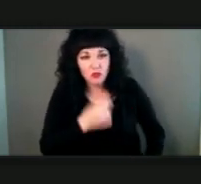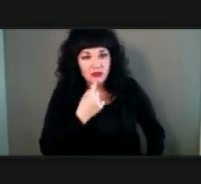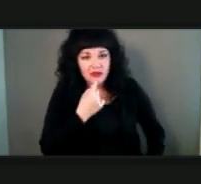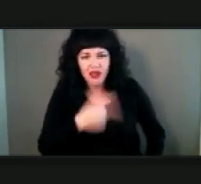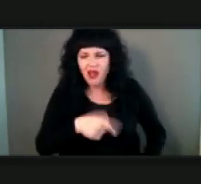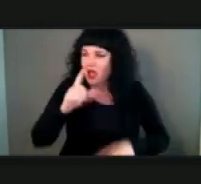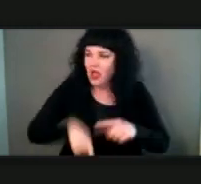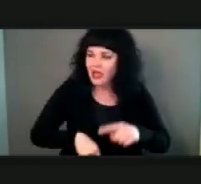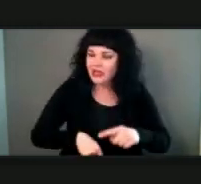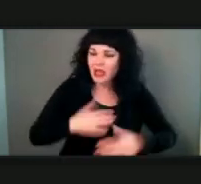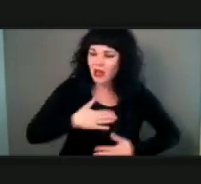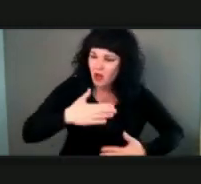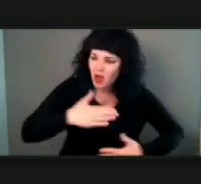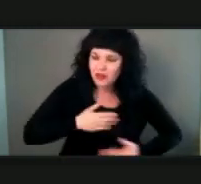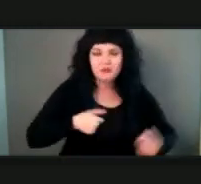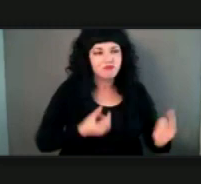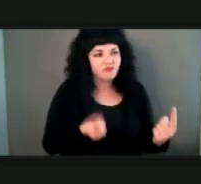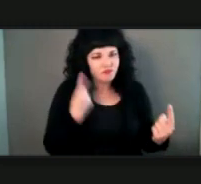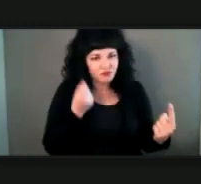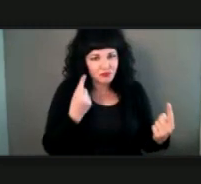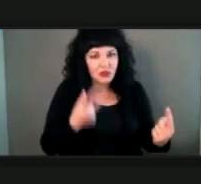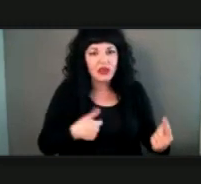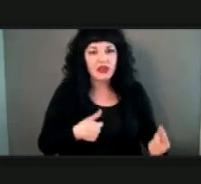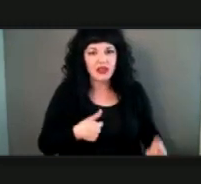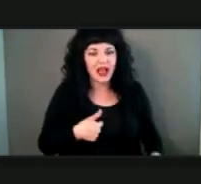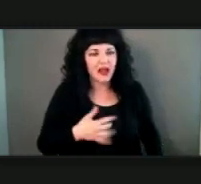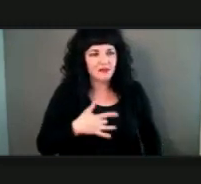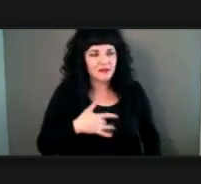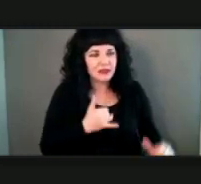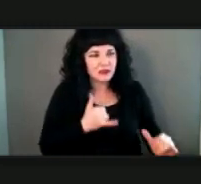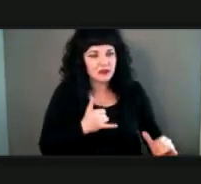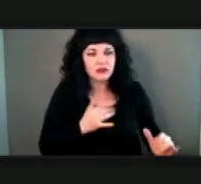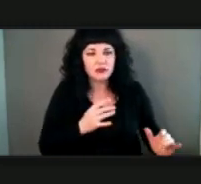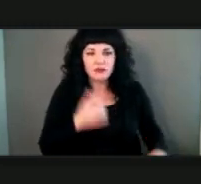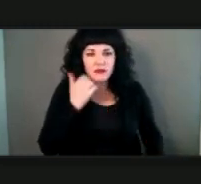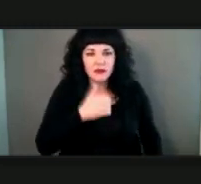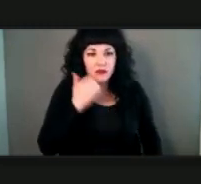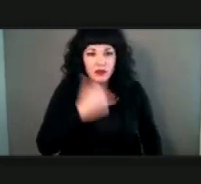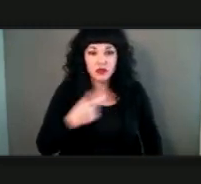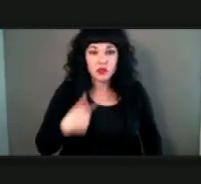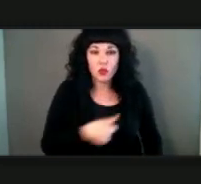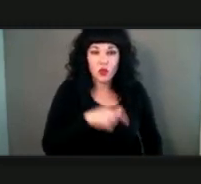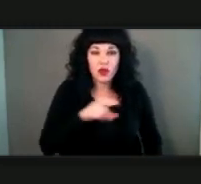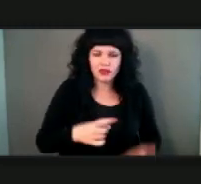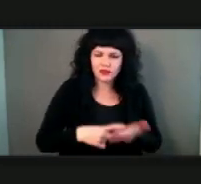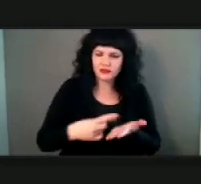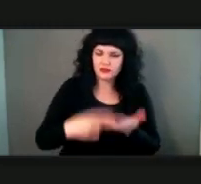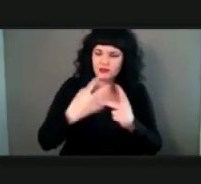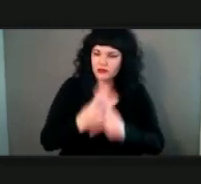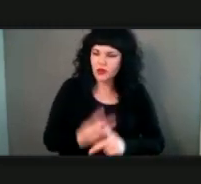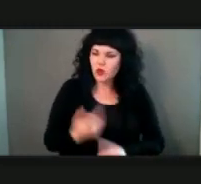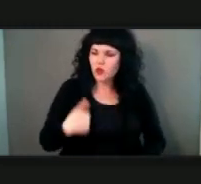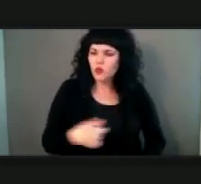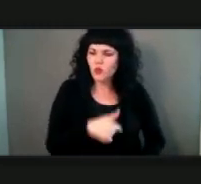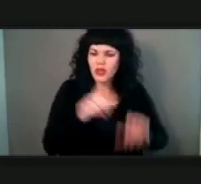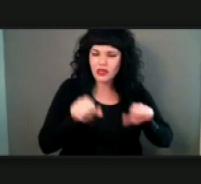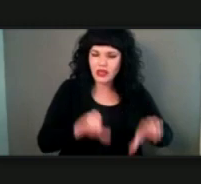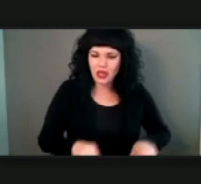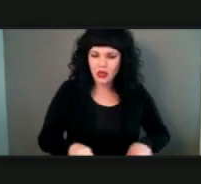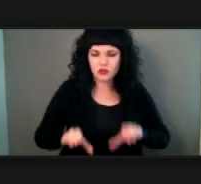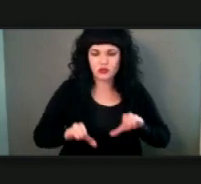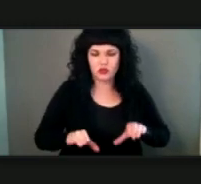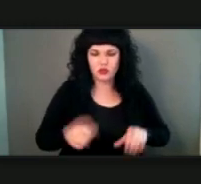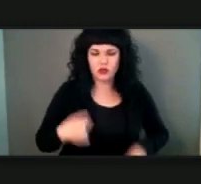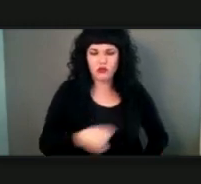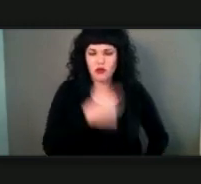myself. So as we sit and we talk about what we all can do as Black people, as human beings, I want us to sit and really think